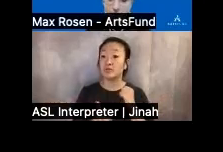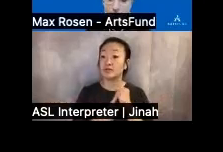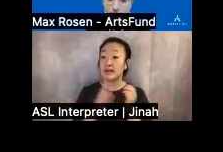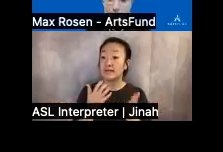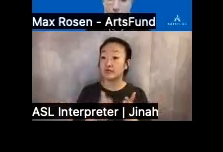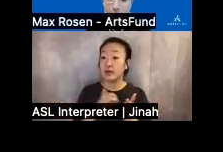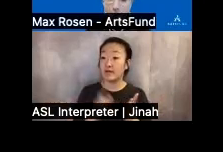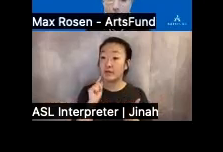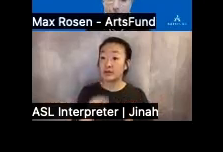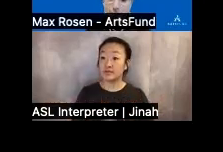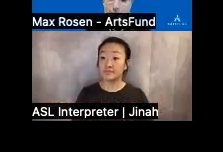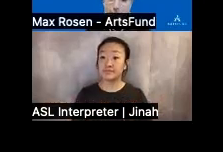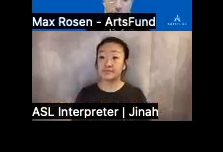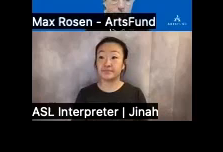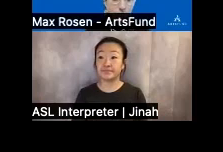form.